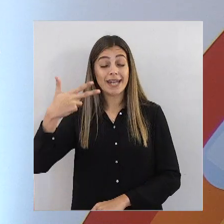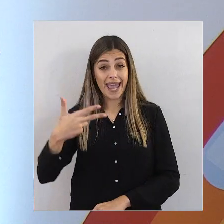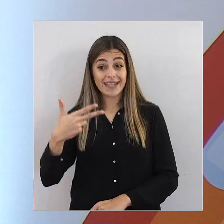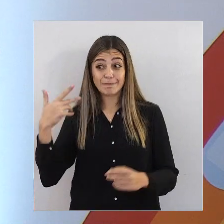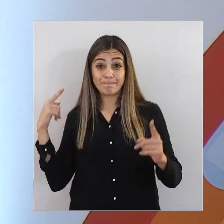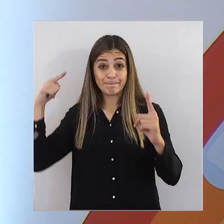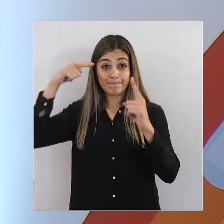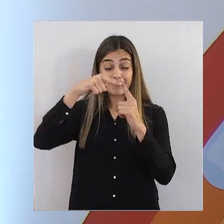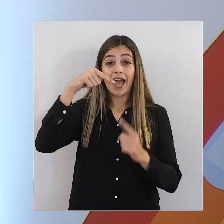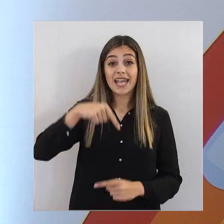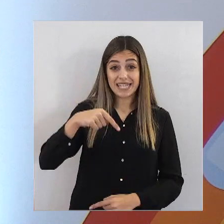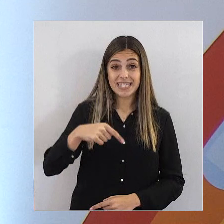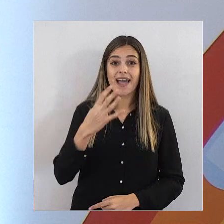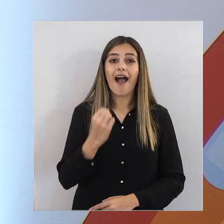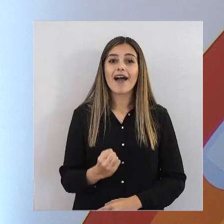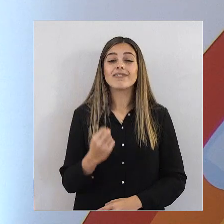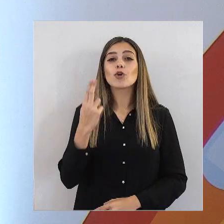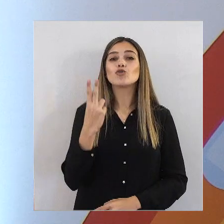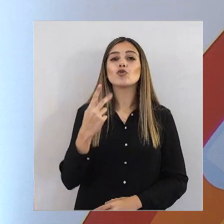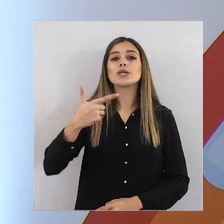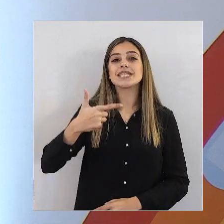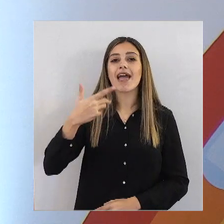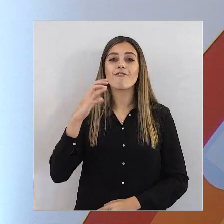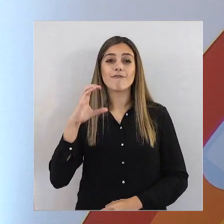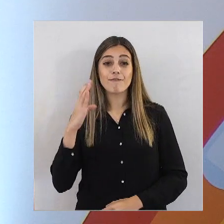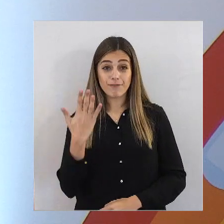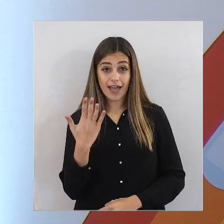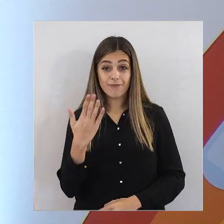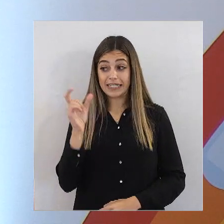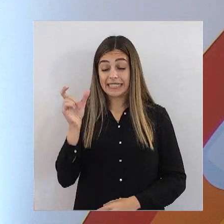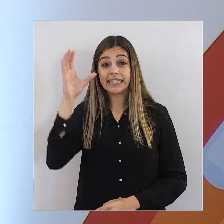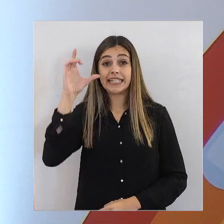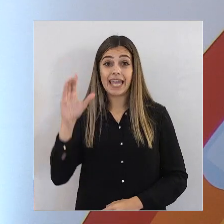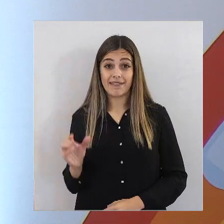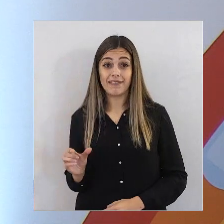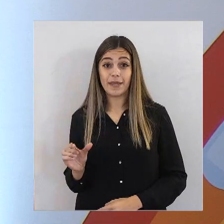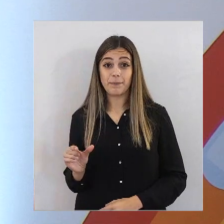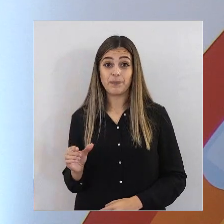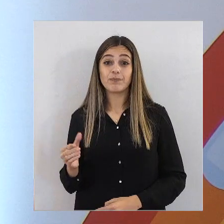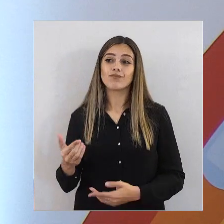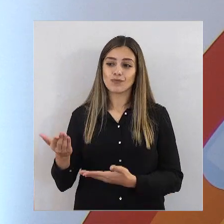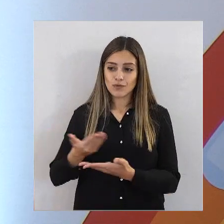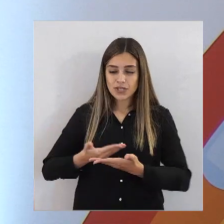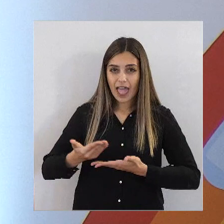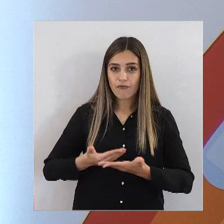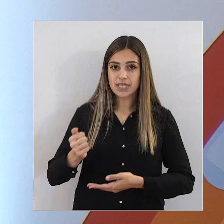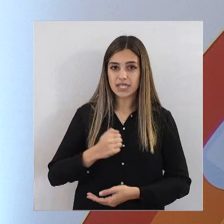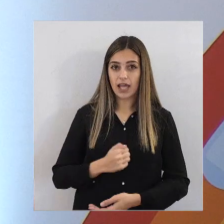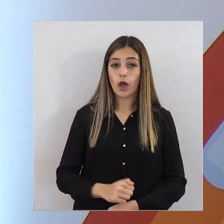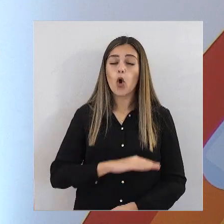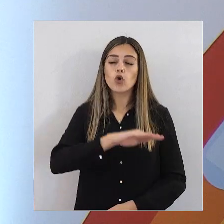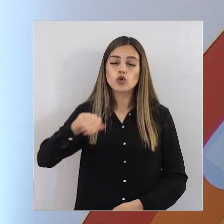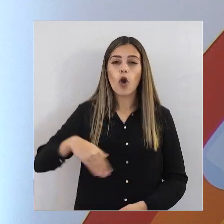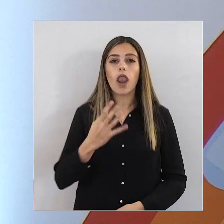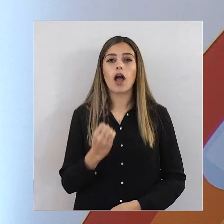we have 275 clients registered with the clinic, all with their unique story and with their unique